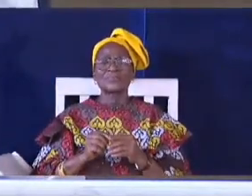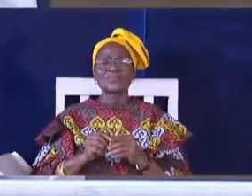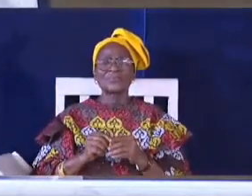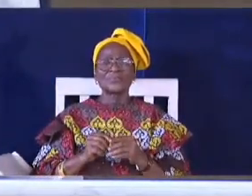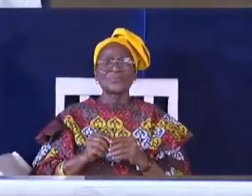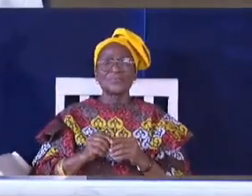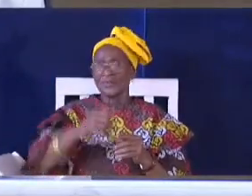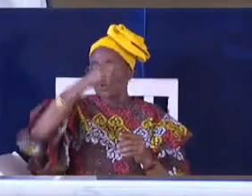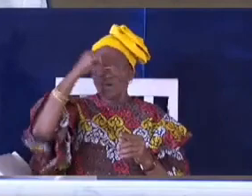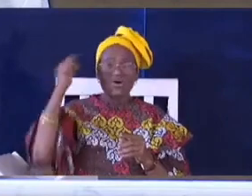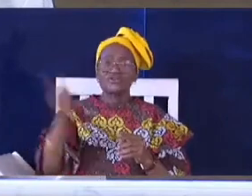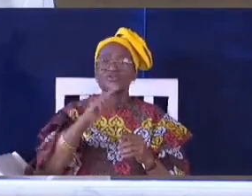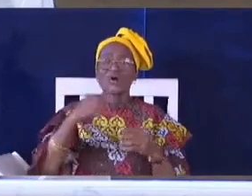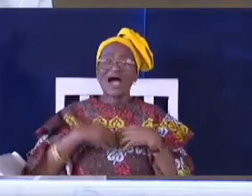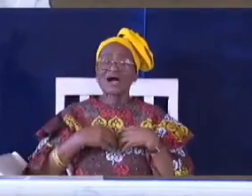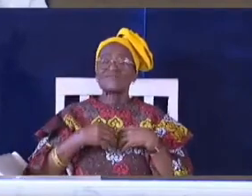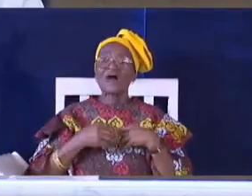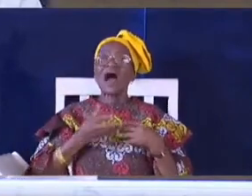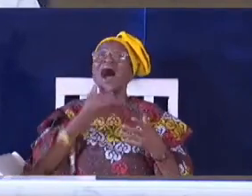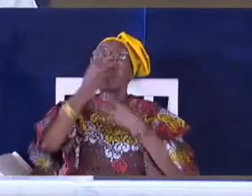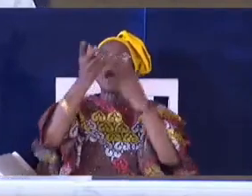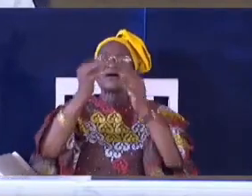because you have shouted in faith,